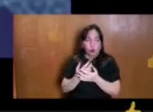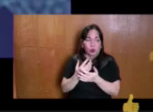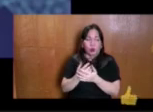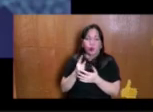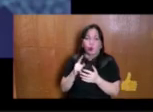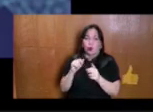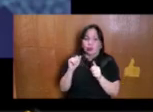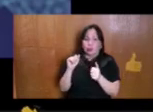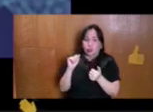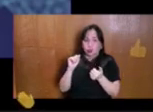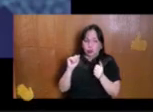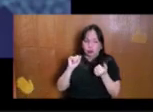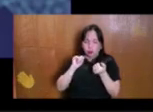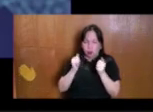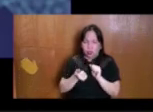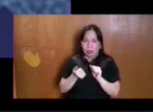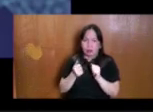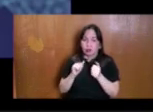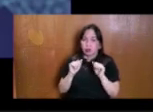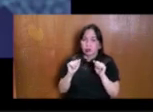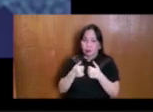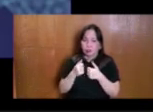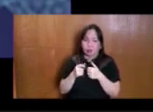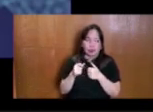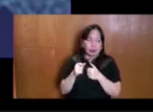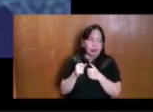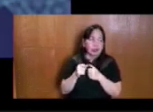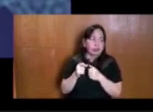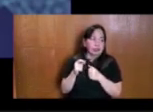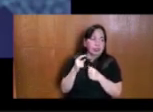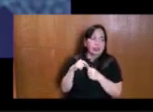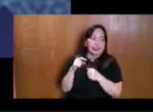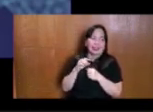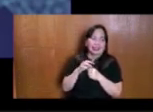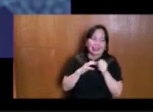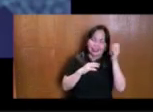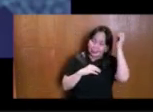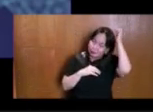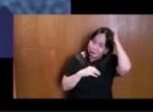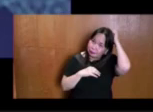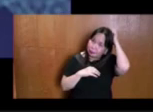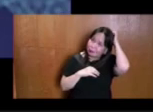challenges, of course. My colleagues would say, oh, well, let's have legislation